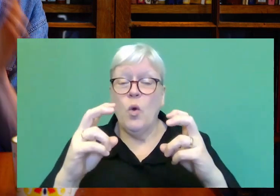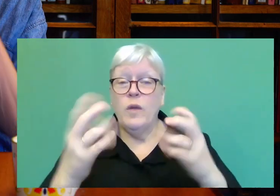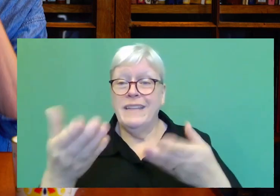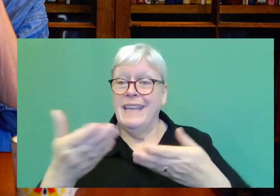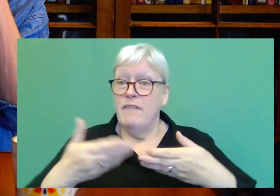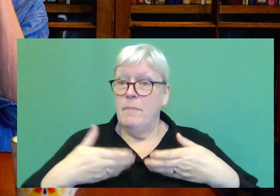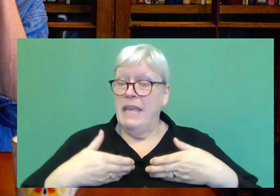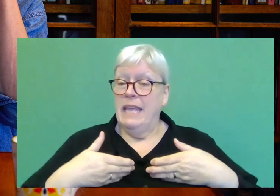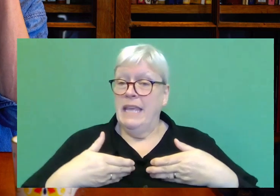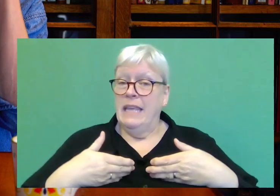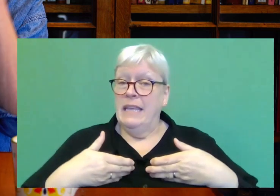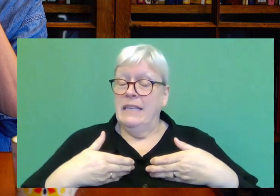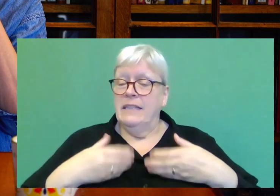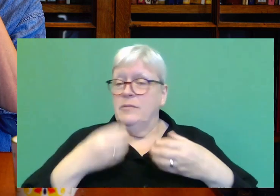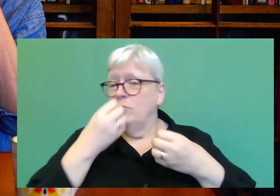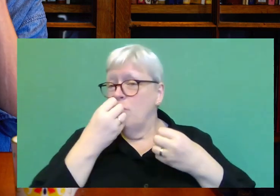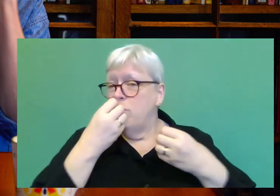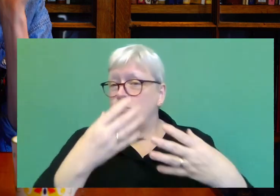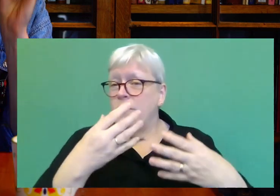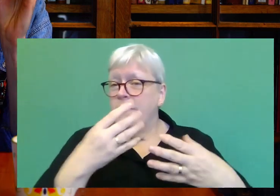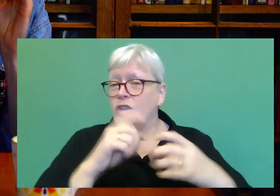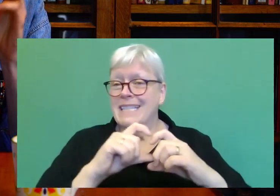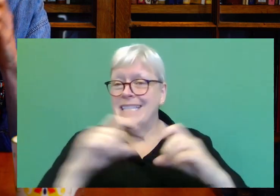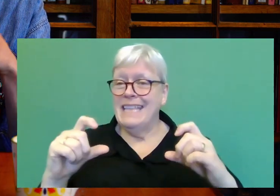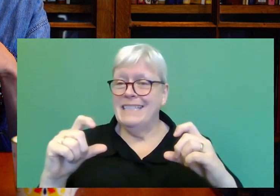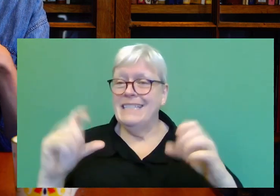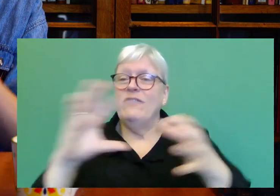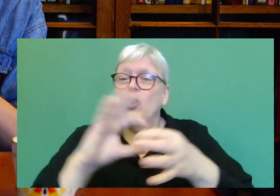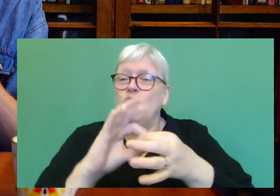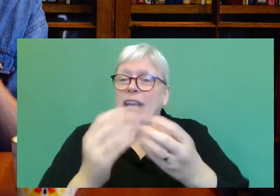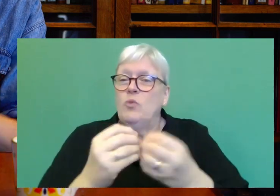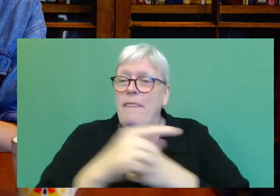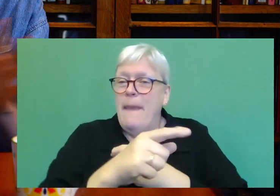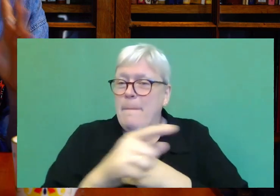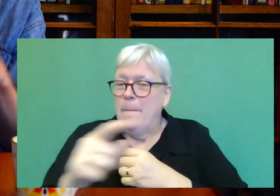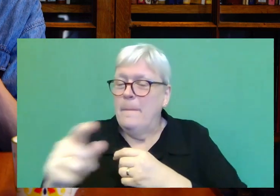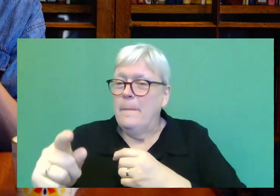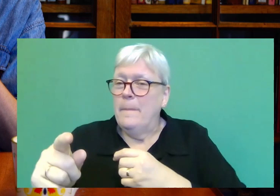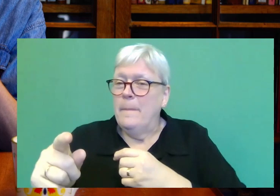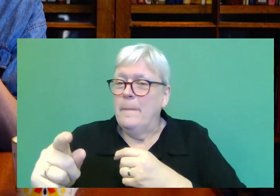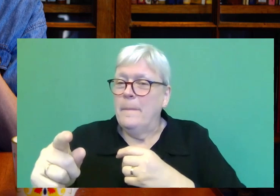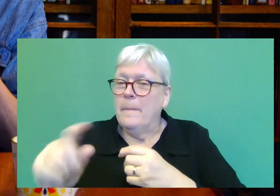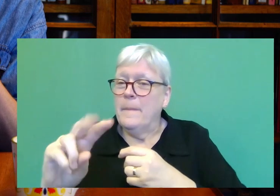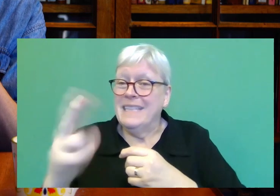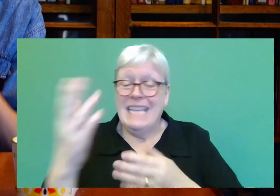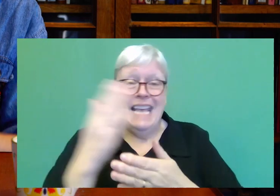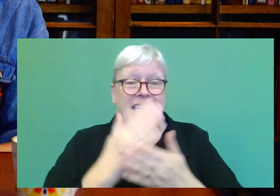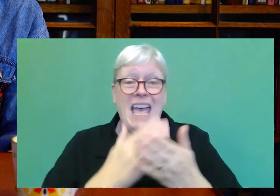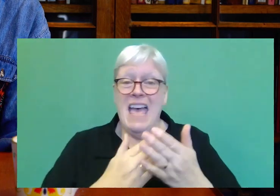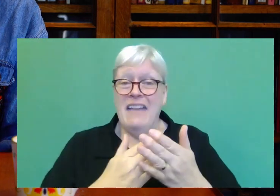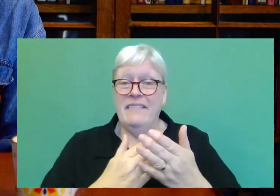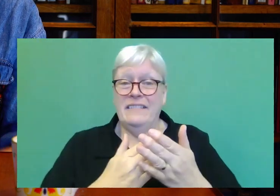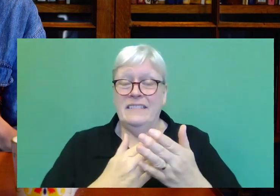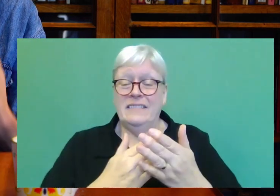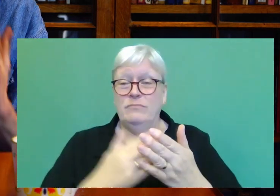pithy, beautiful sentence if it connected with them. And then at the second half, or not even the second half, like 80% of the